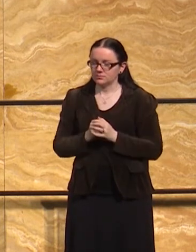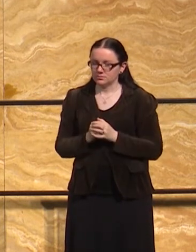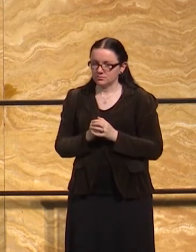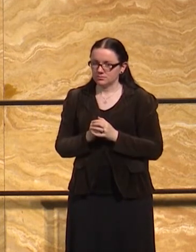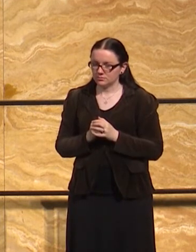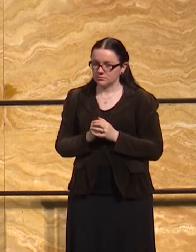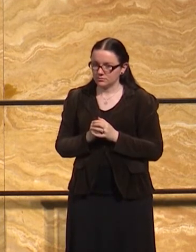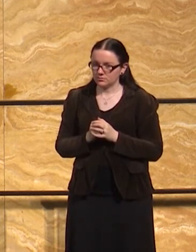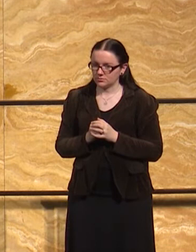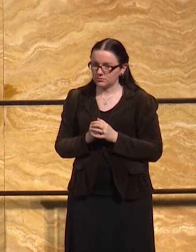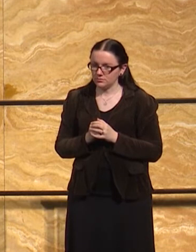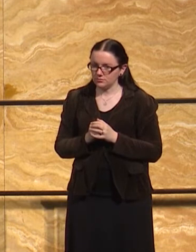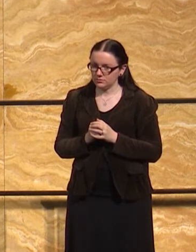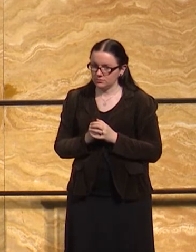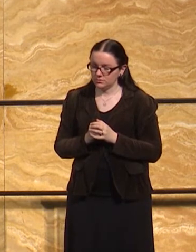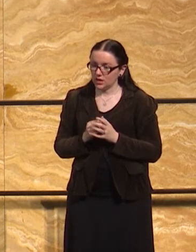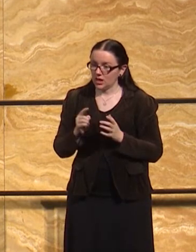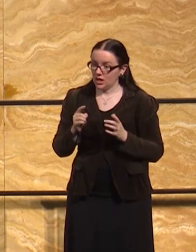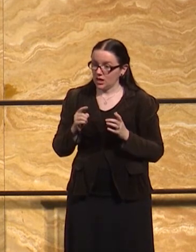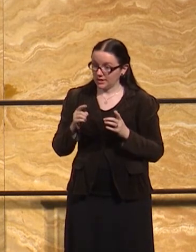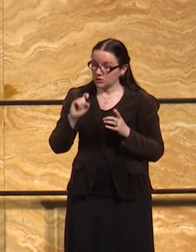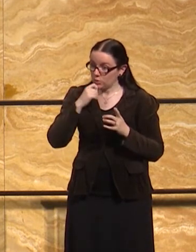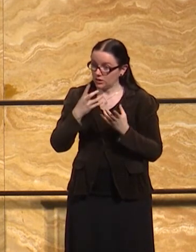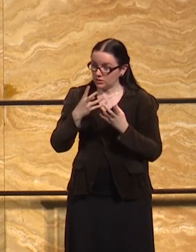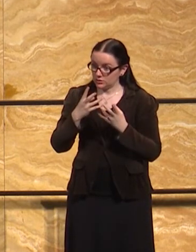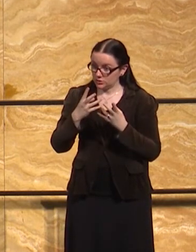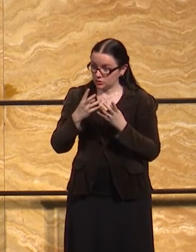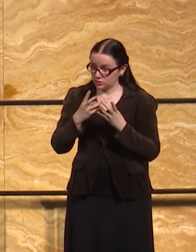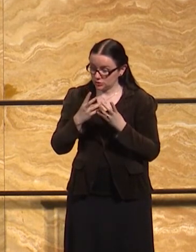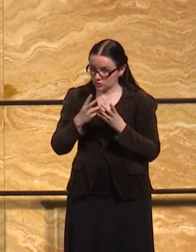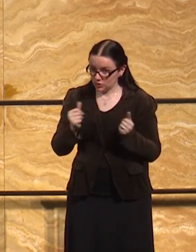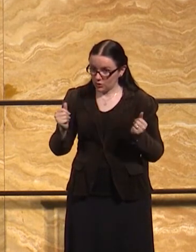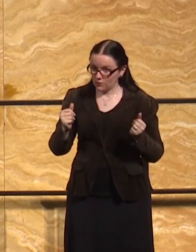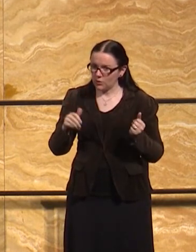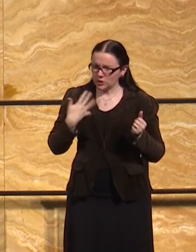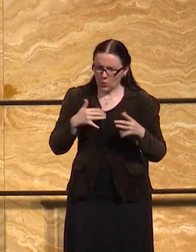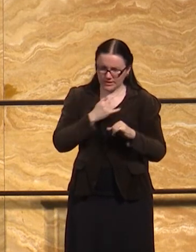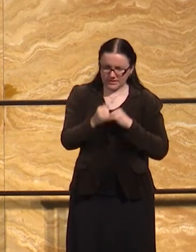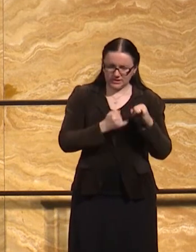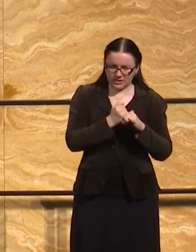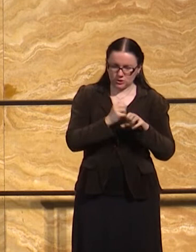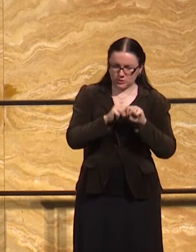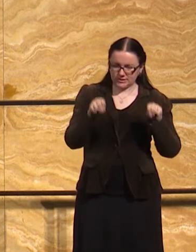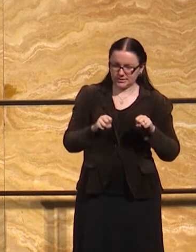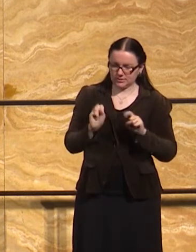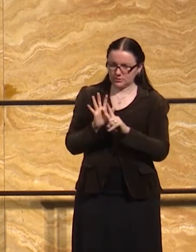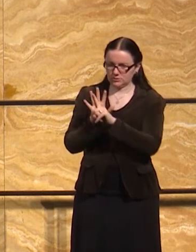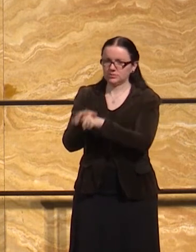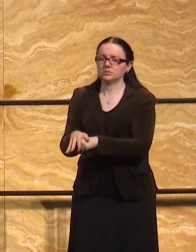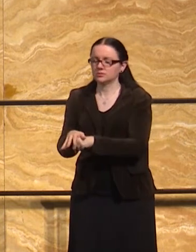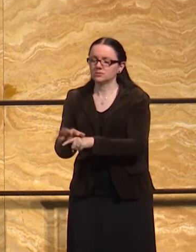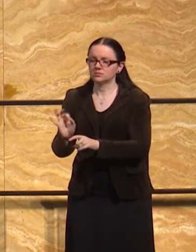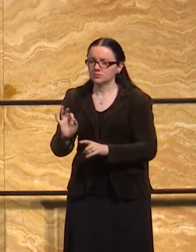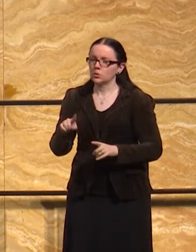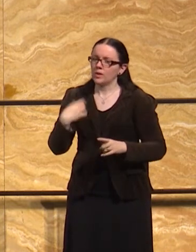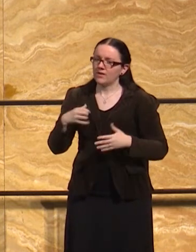look exactly like what we want it to be is not what we should start with. Rather, we have to do